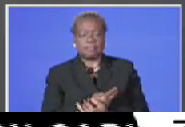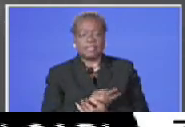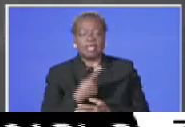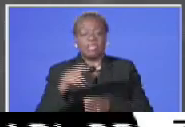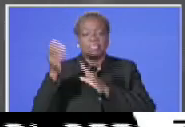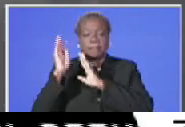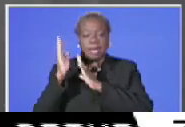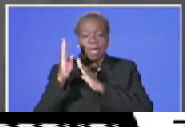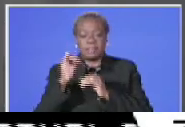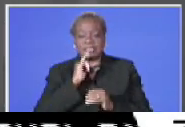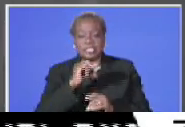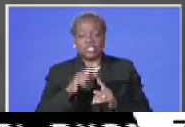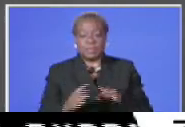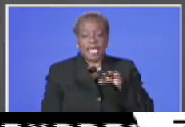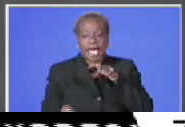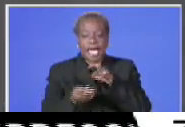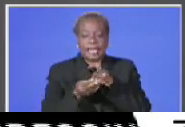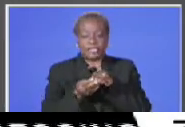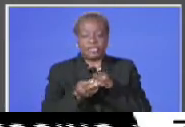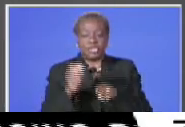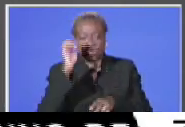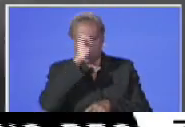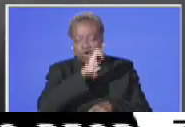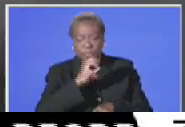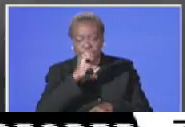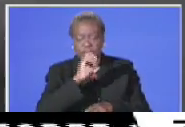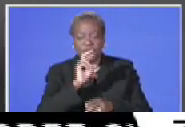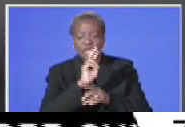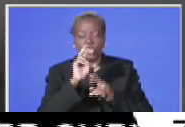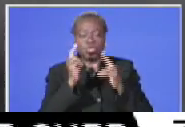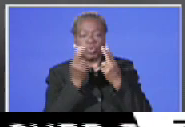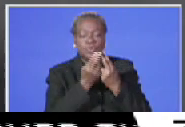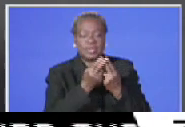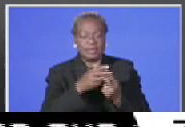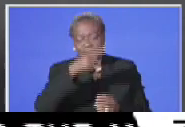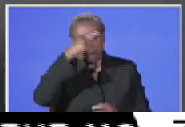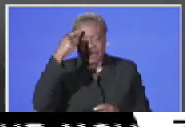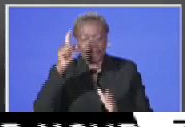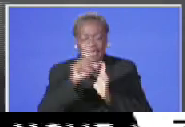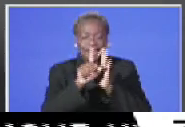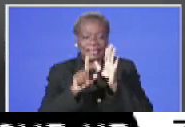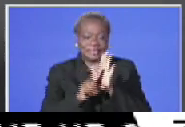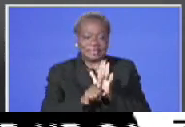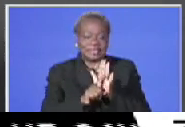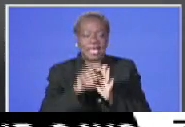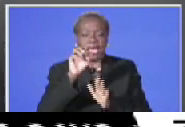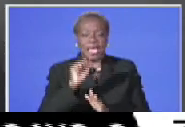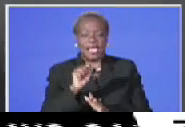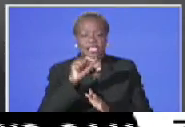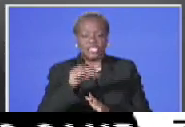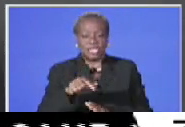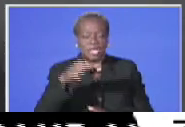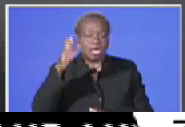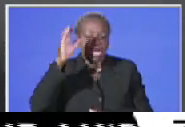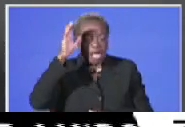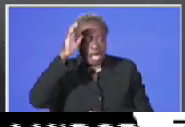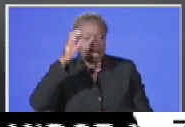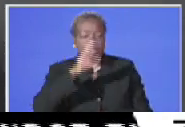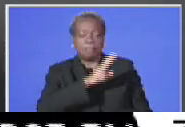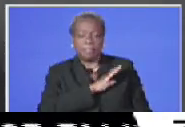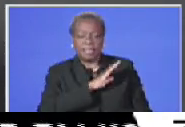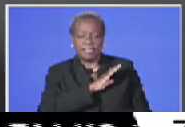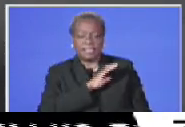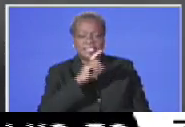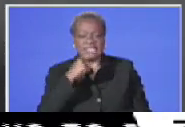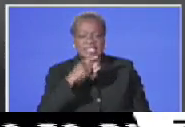Well, the Bahamas is to be added to a European Union blacklist. Attorney General Carl Bethel expressing regret over the move, he says,